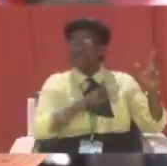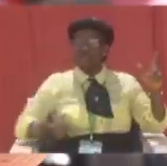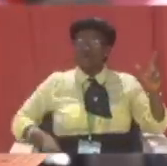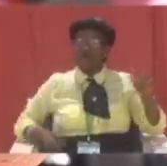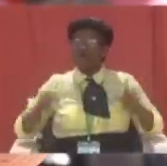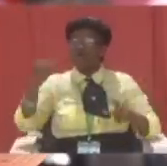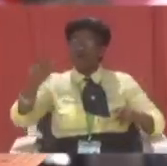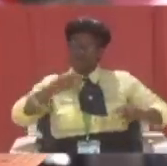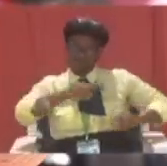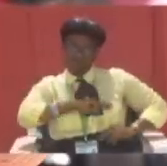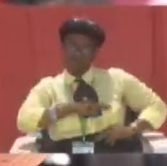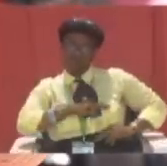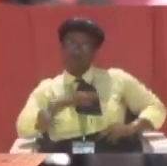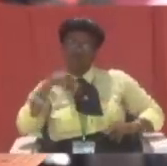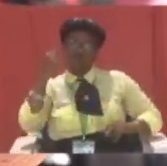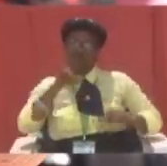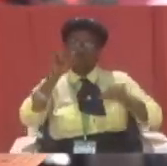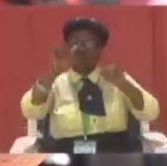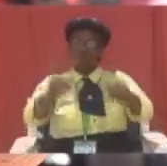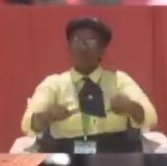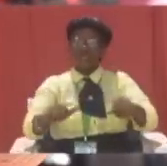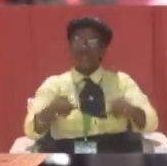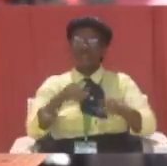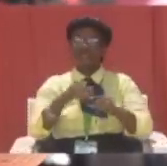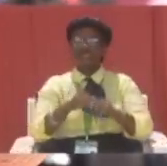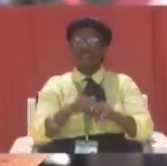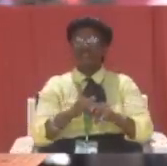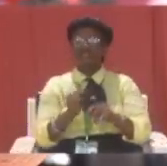dwelleth in Mount Zion.